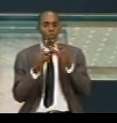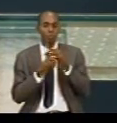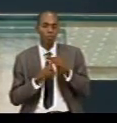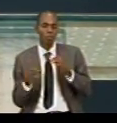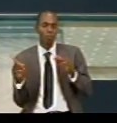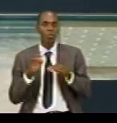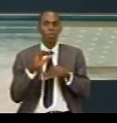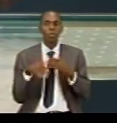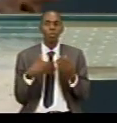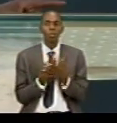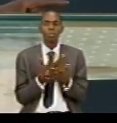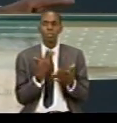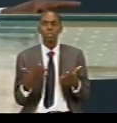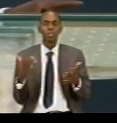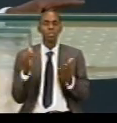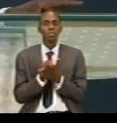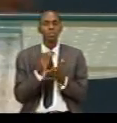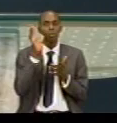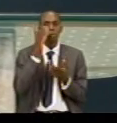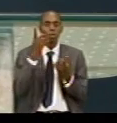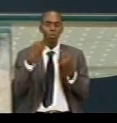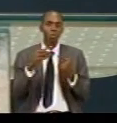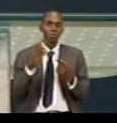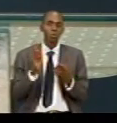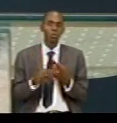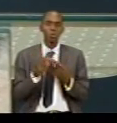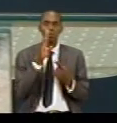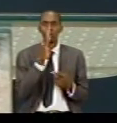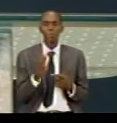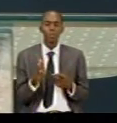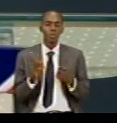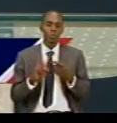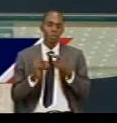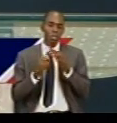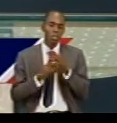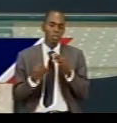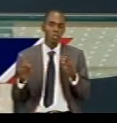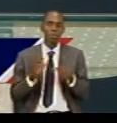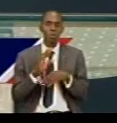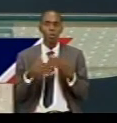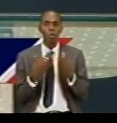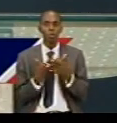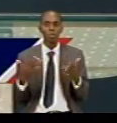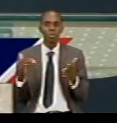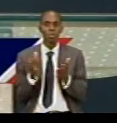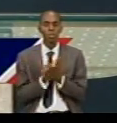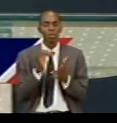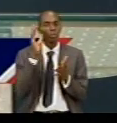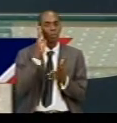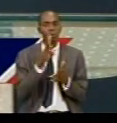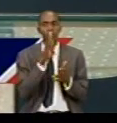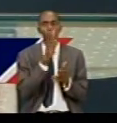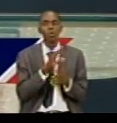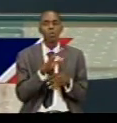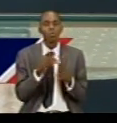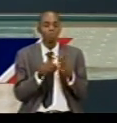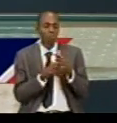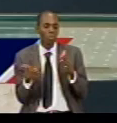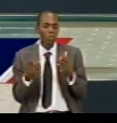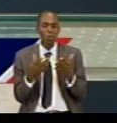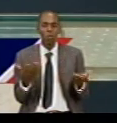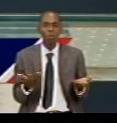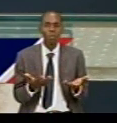these things that shall come to pass. To escape all these things, what are those things? To escape